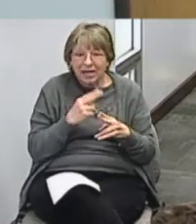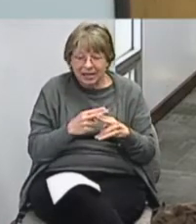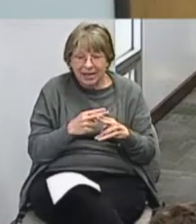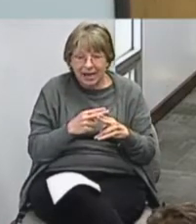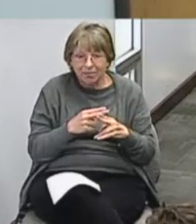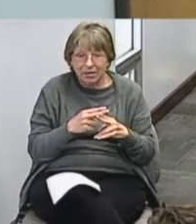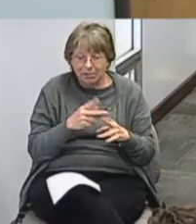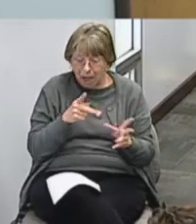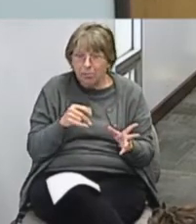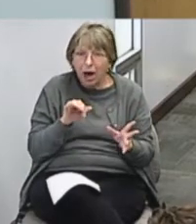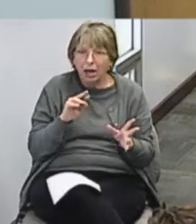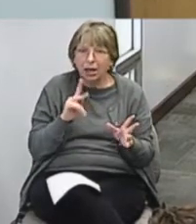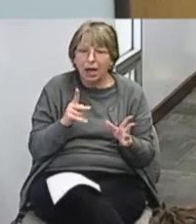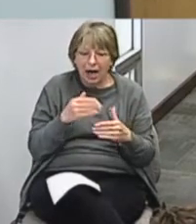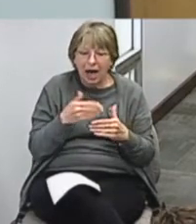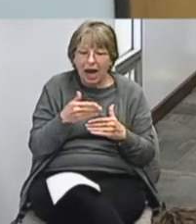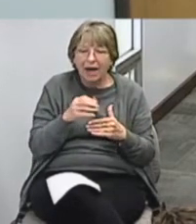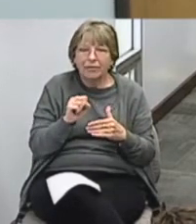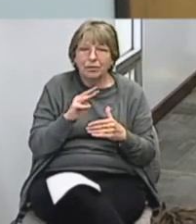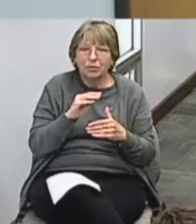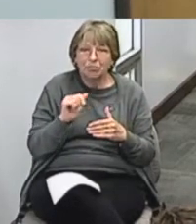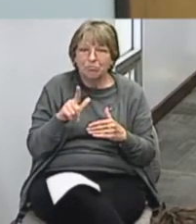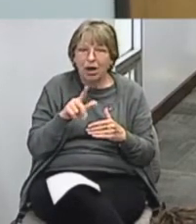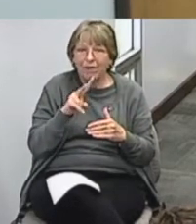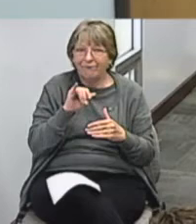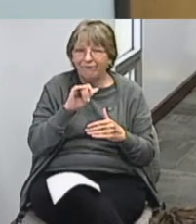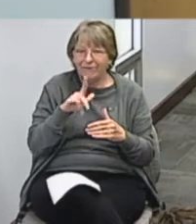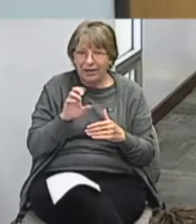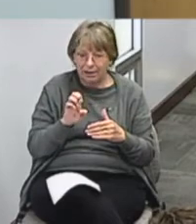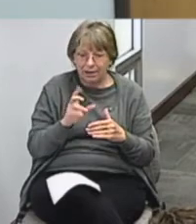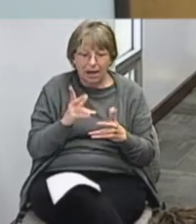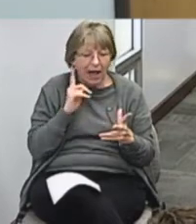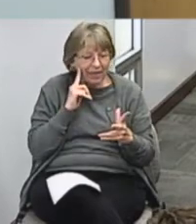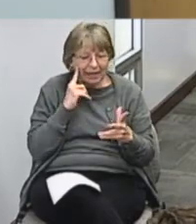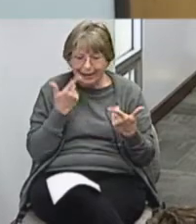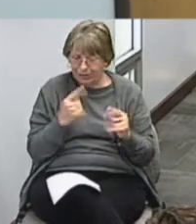park being named after Smallville, I think it's a great ideal, of course.